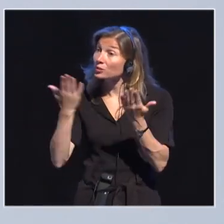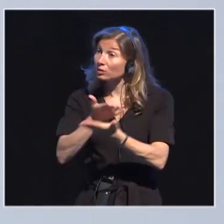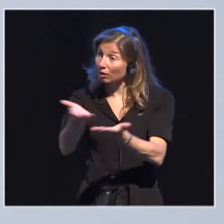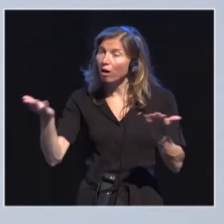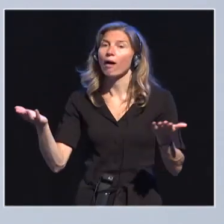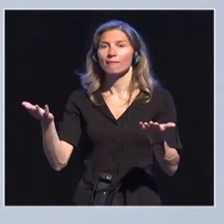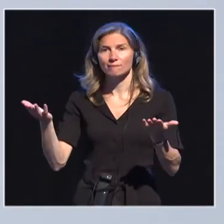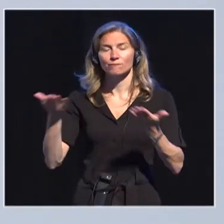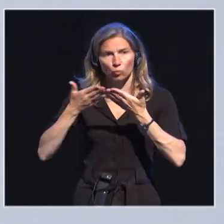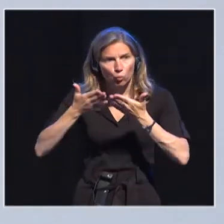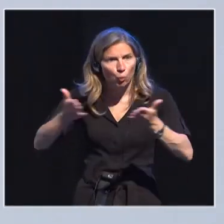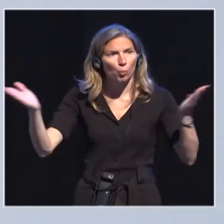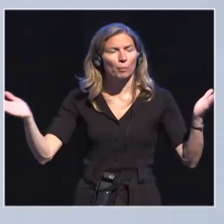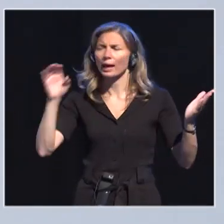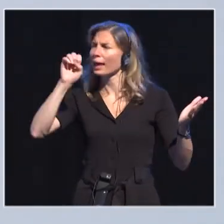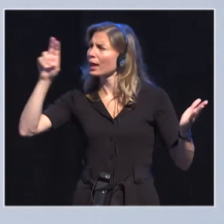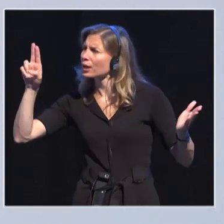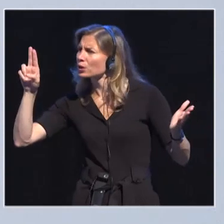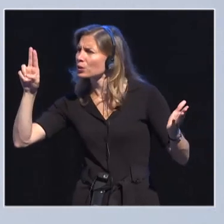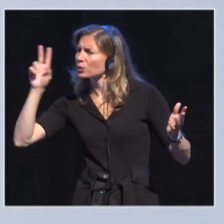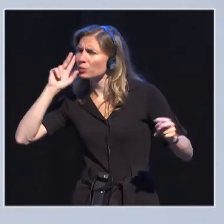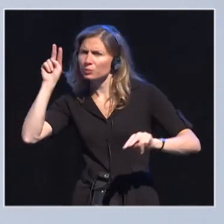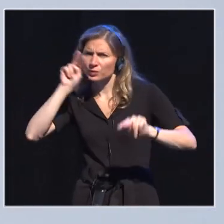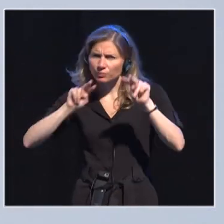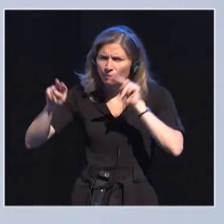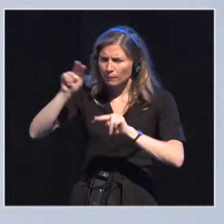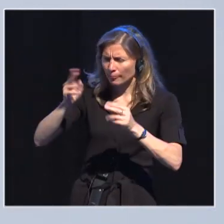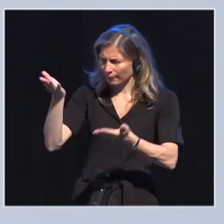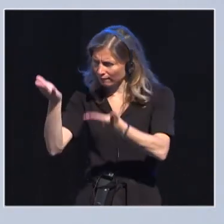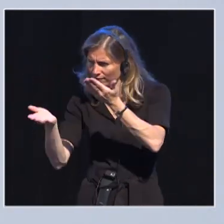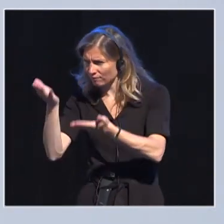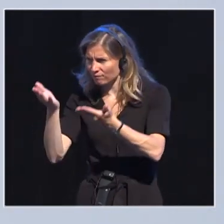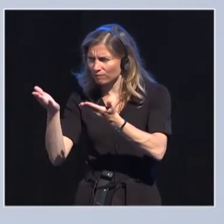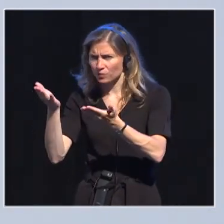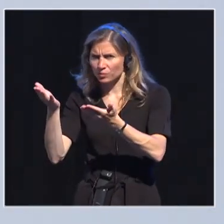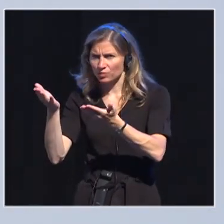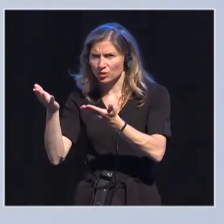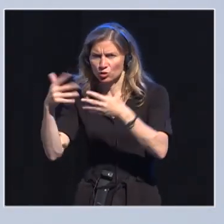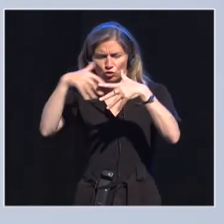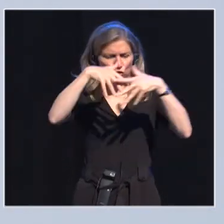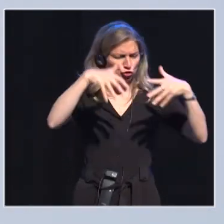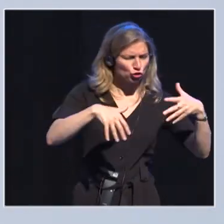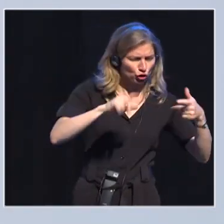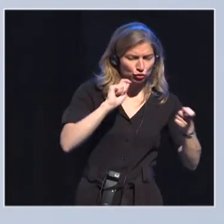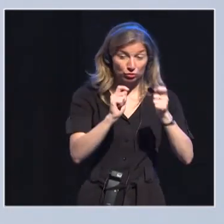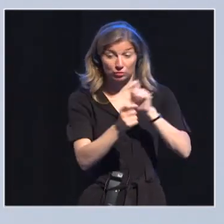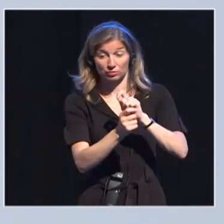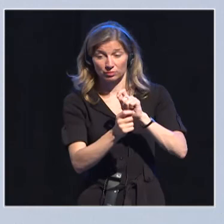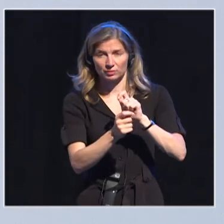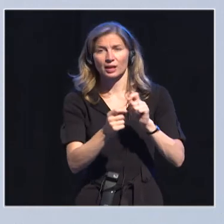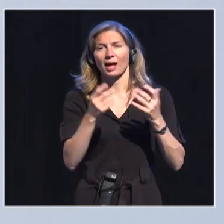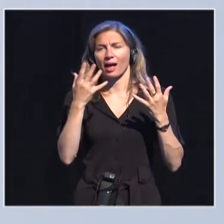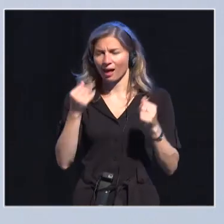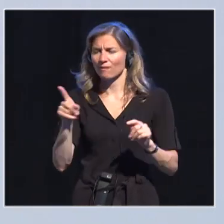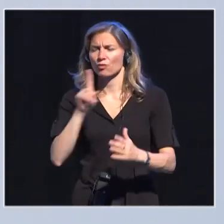to reevaluate and perhaps re-strategize and restructure development policy priorities with a digital lens